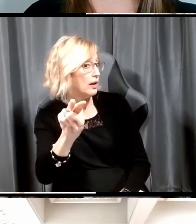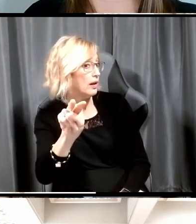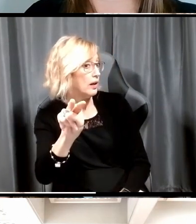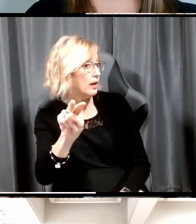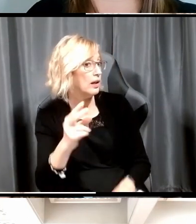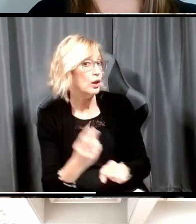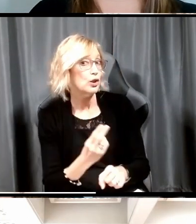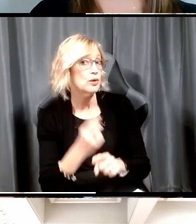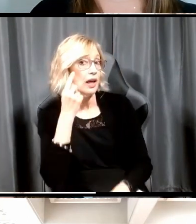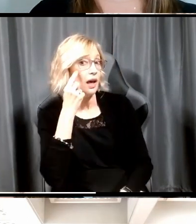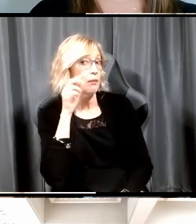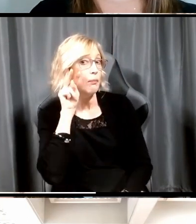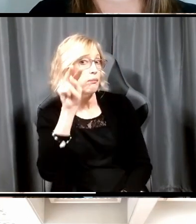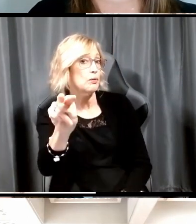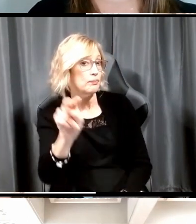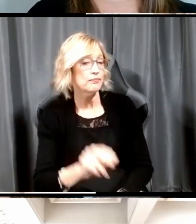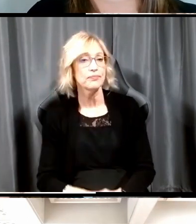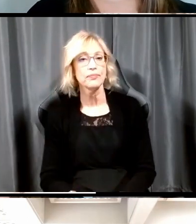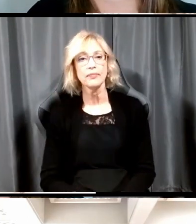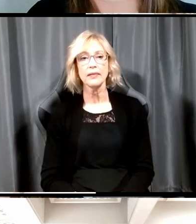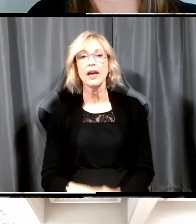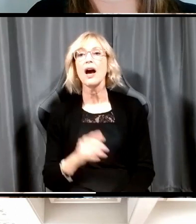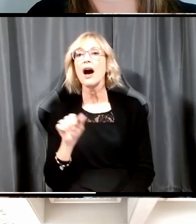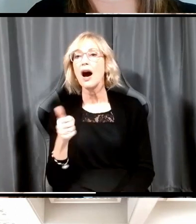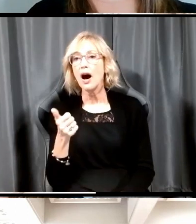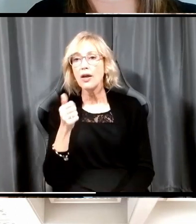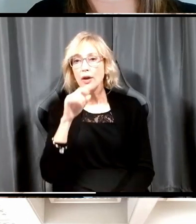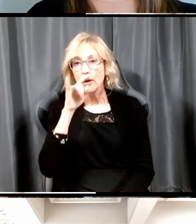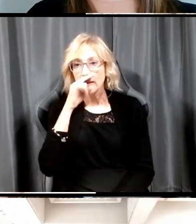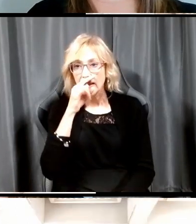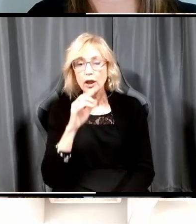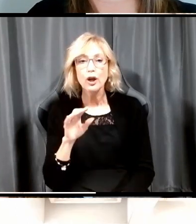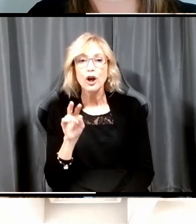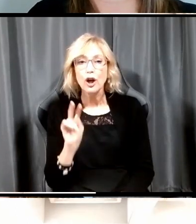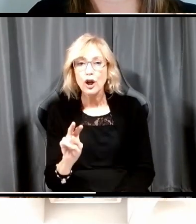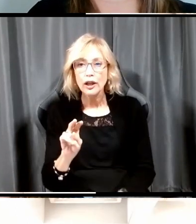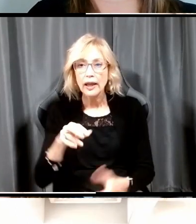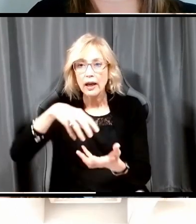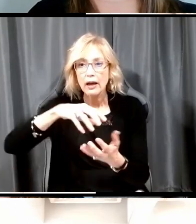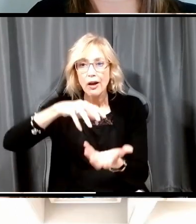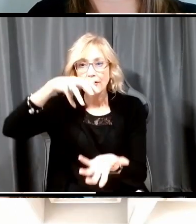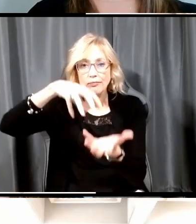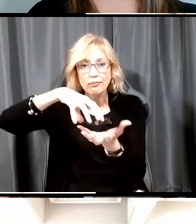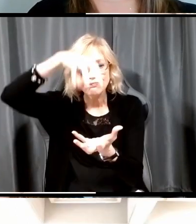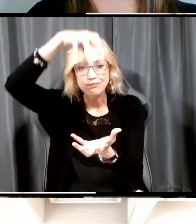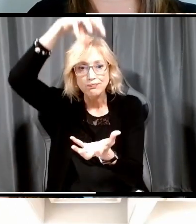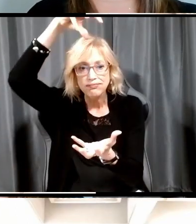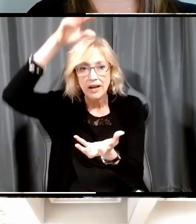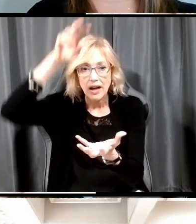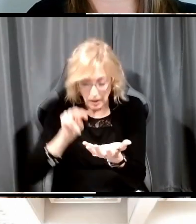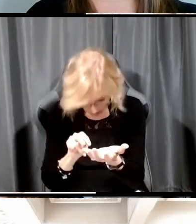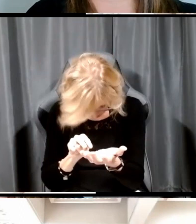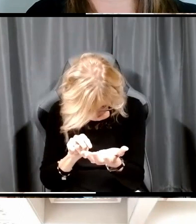using her right field. And then we have a student looking at a slinky whose head is down, but so she's looking at the